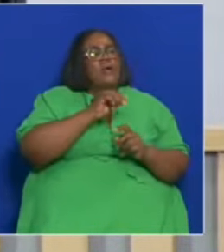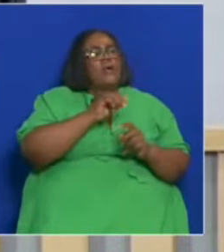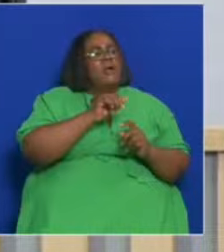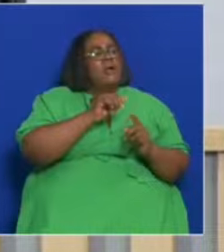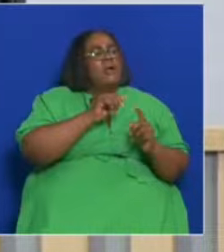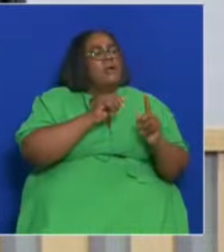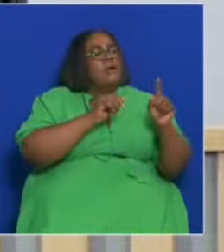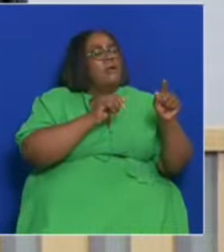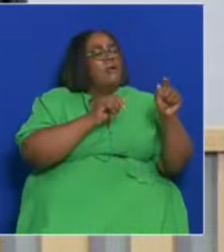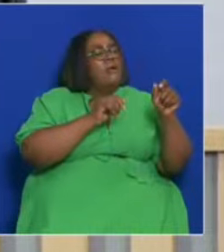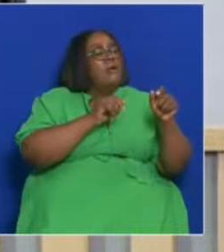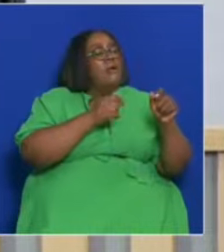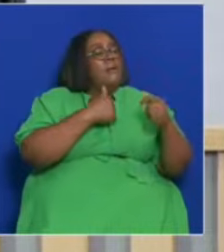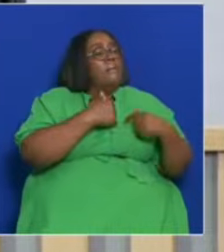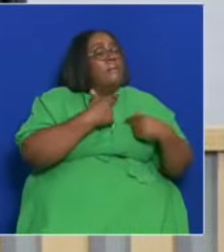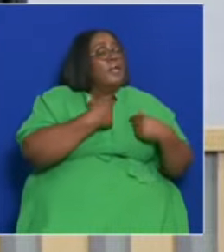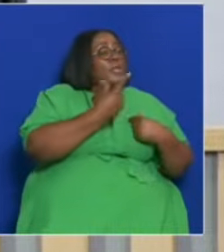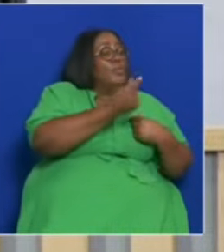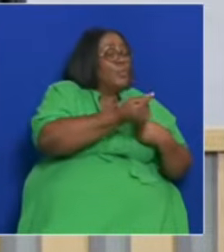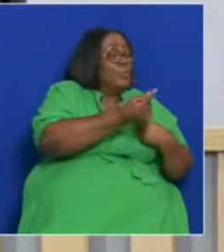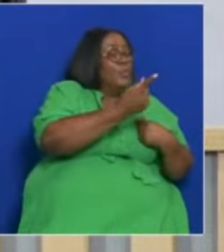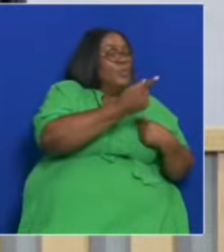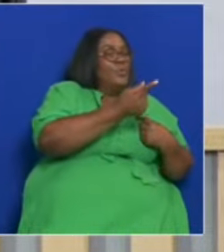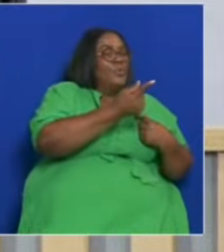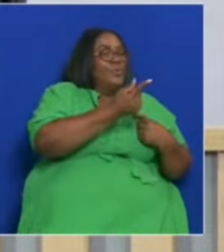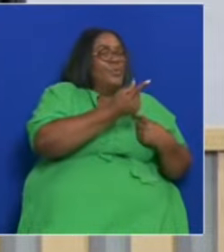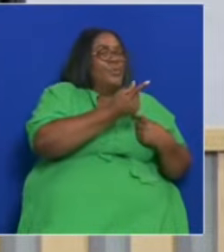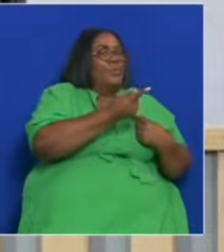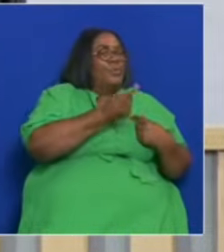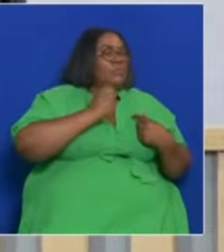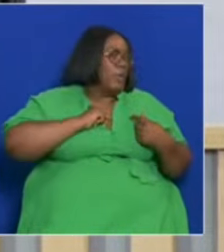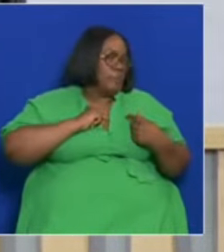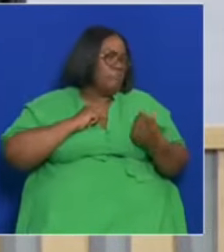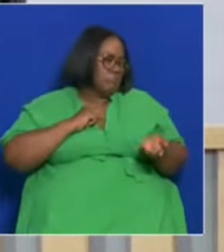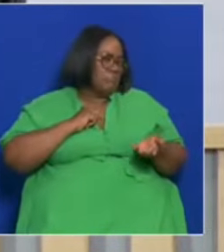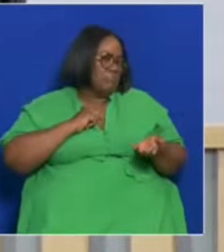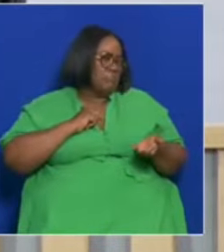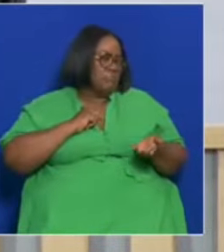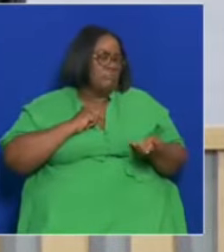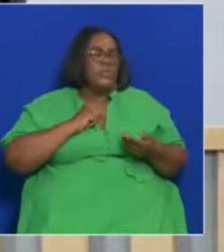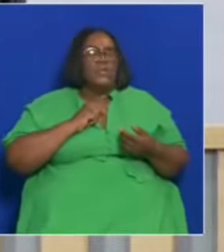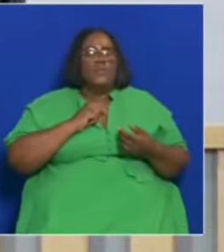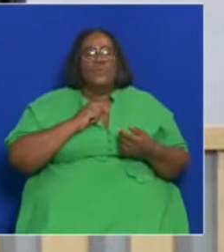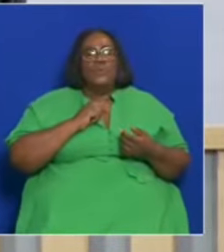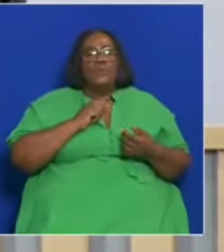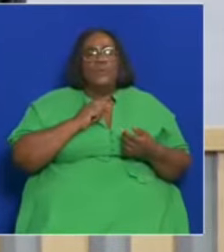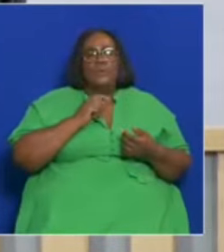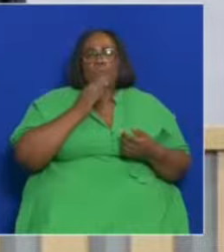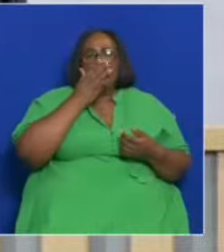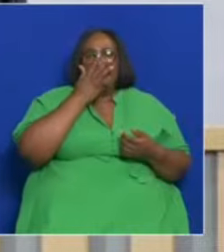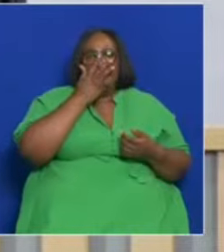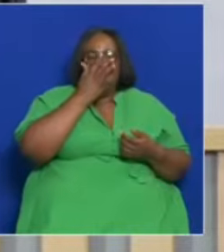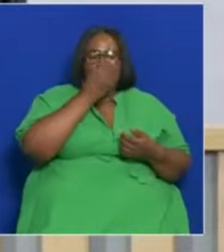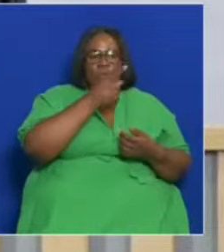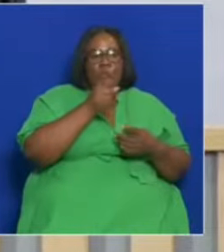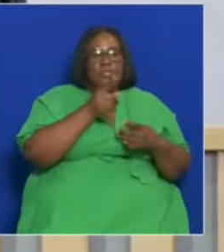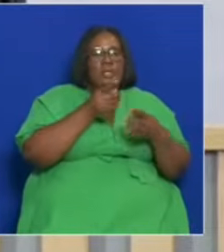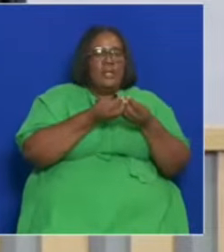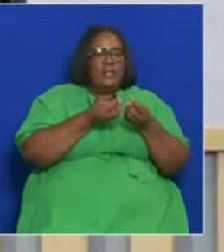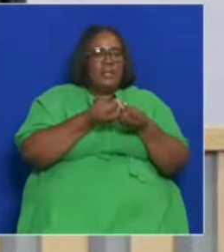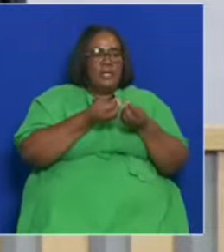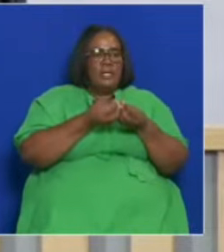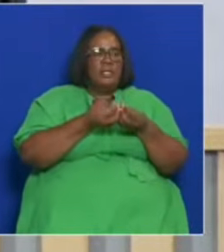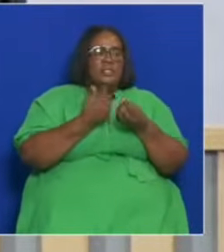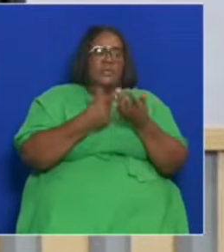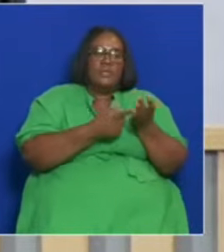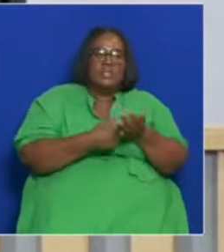were things that were discussed in the meeting that then said, justified why